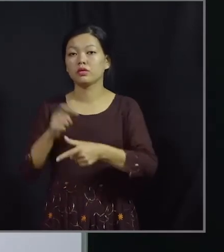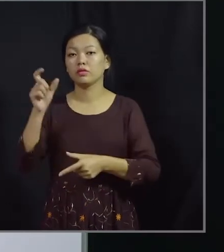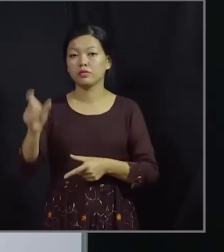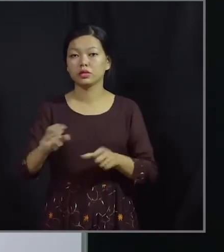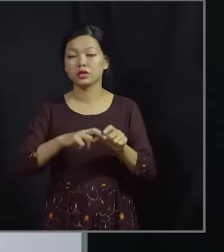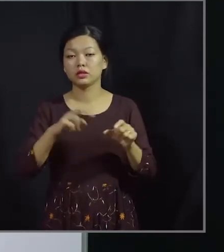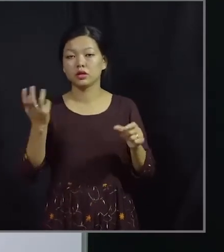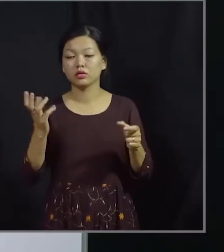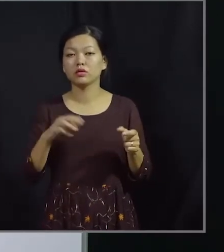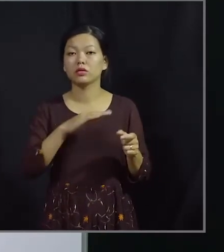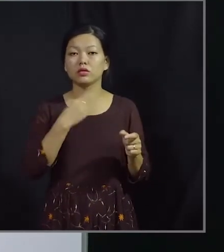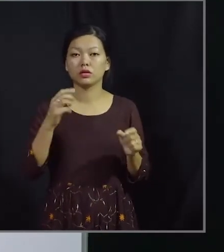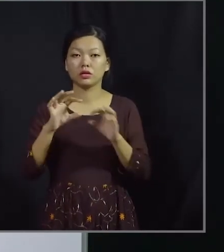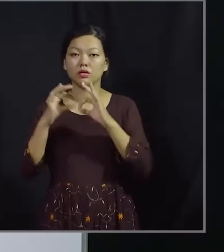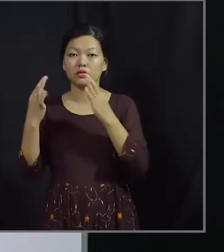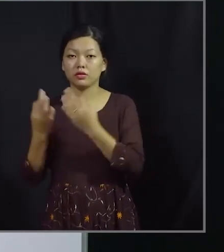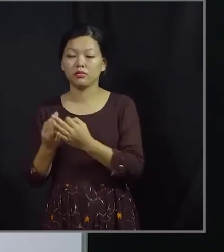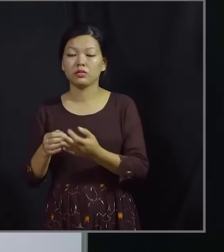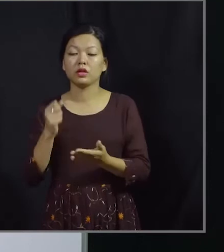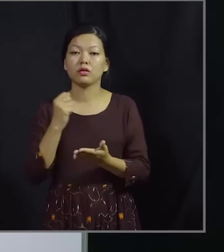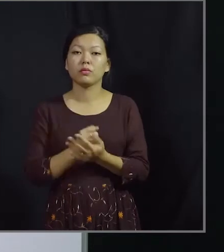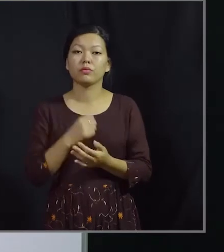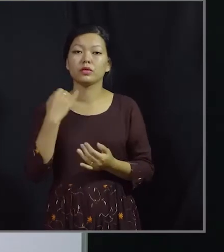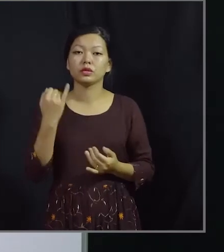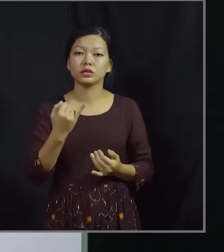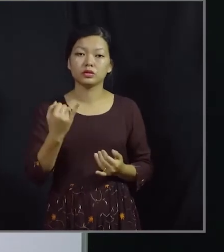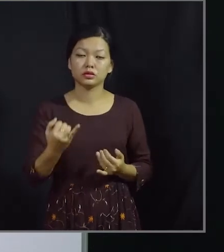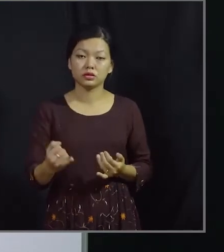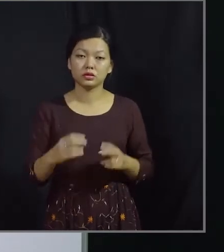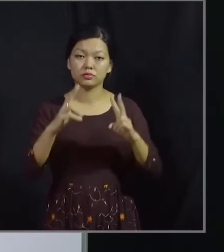sacrificing ratio. So, after we